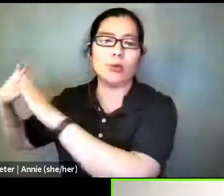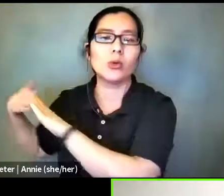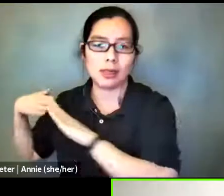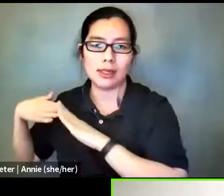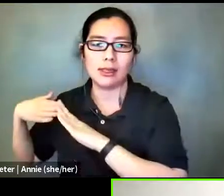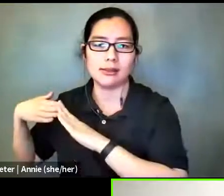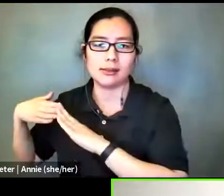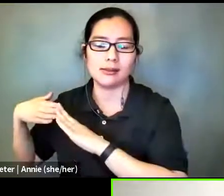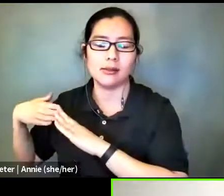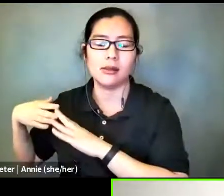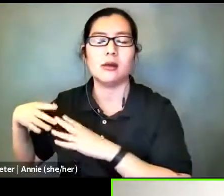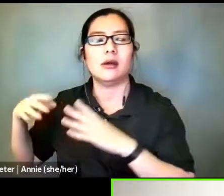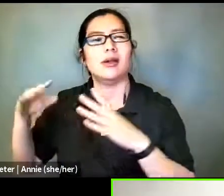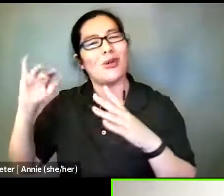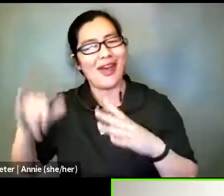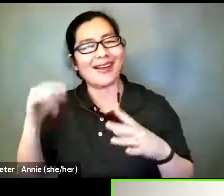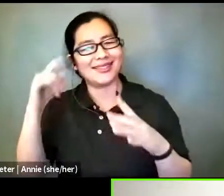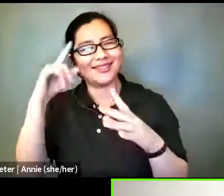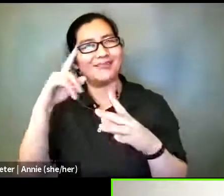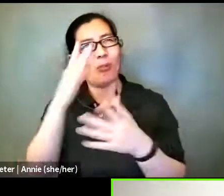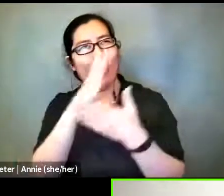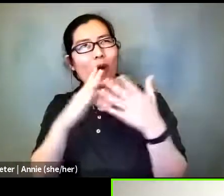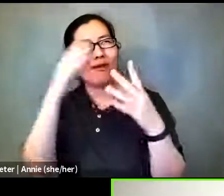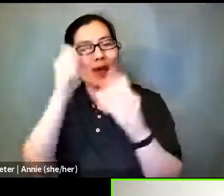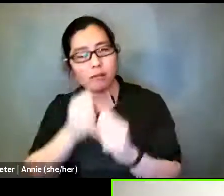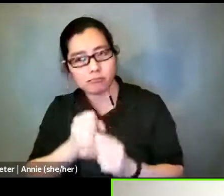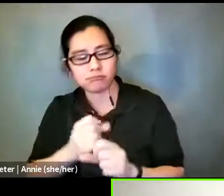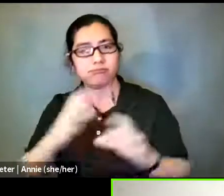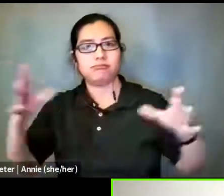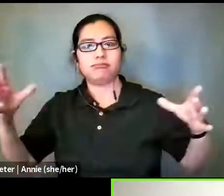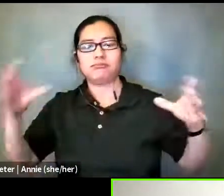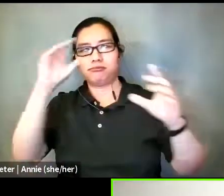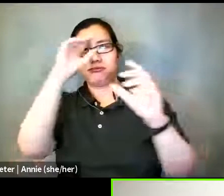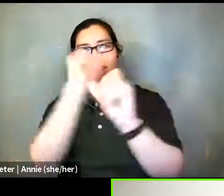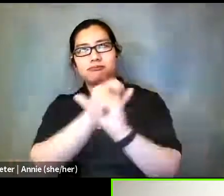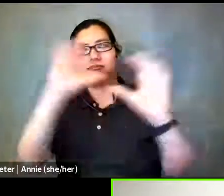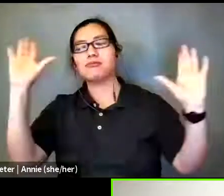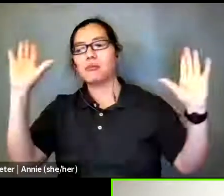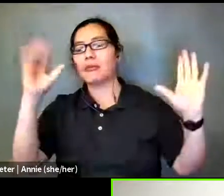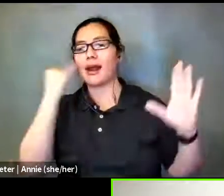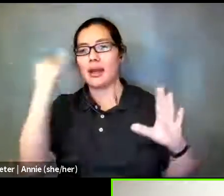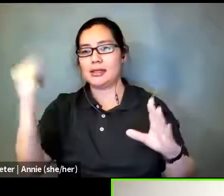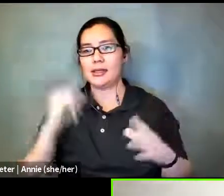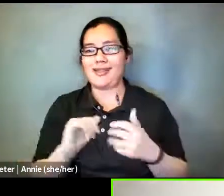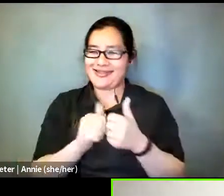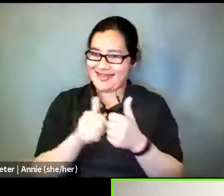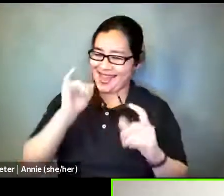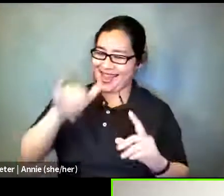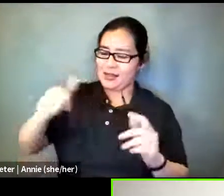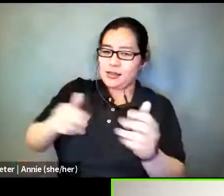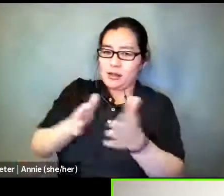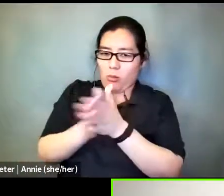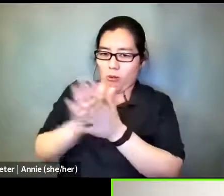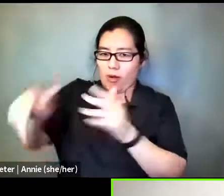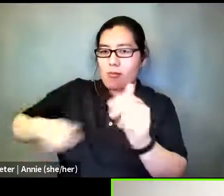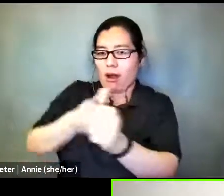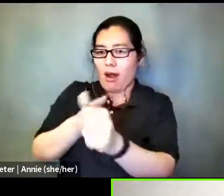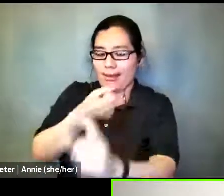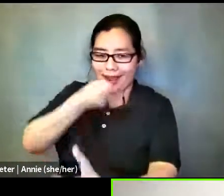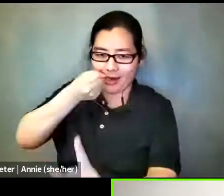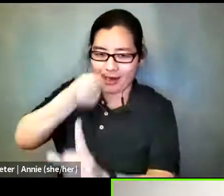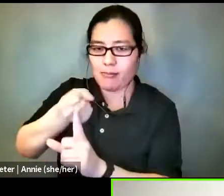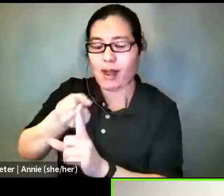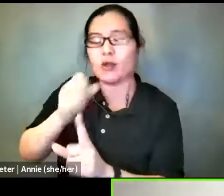notion is where we get to actually drive forward impact on D&I, because everyone